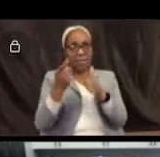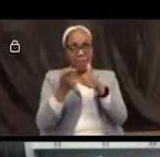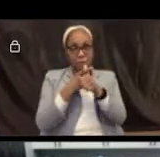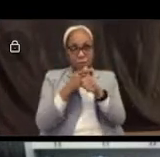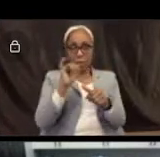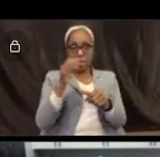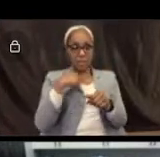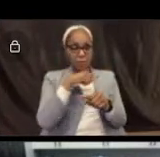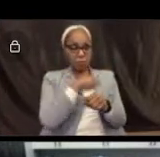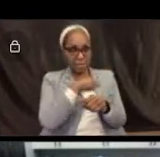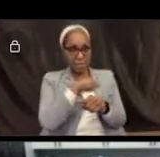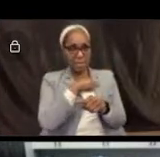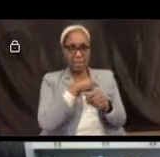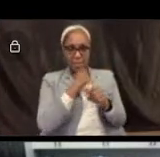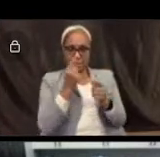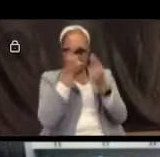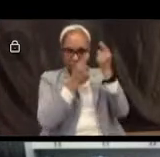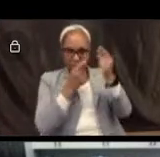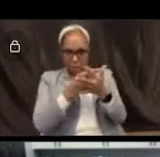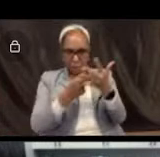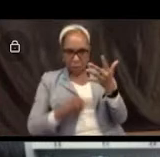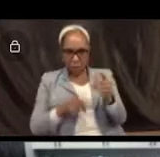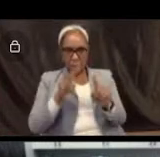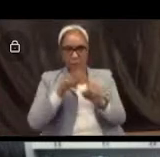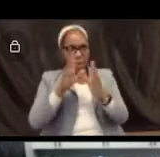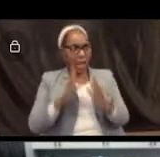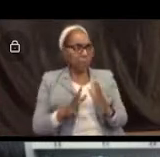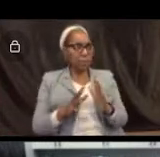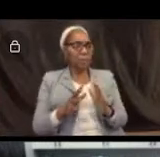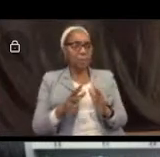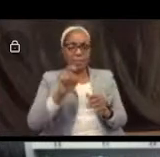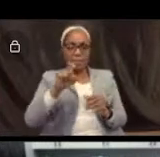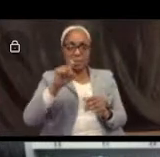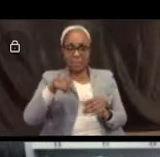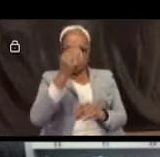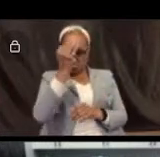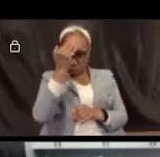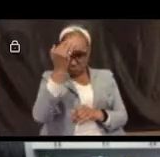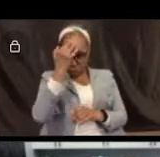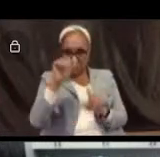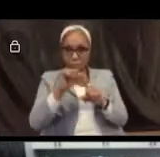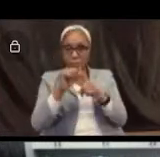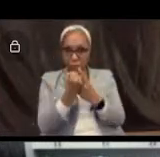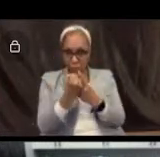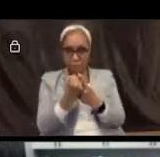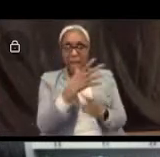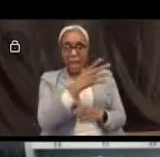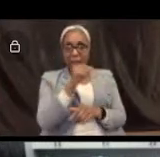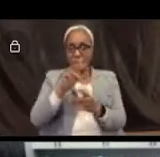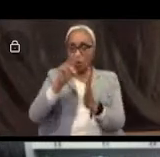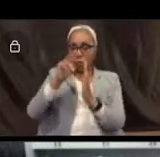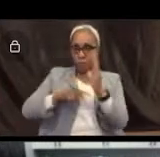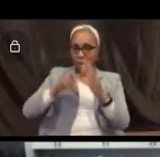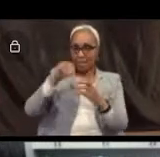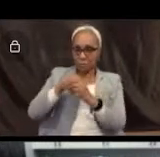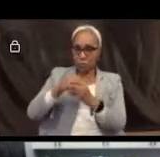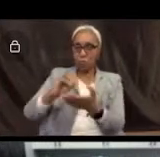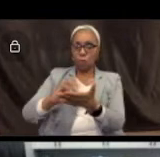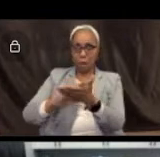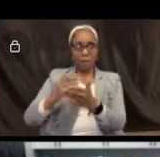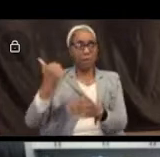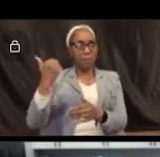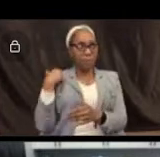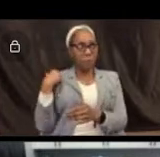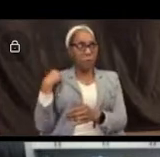to consider these, the applicant needs to be made aware of those conditions. They need to be read into the record before